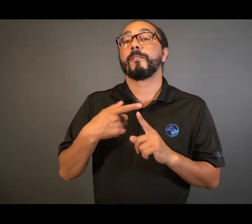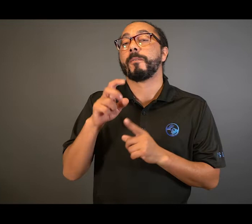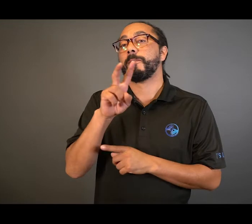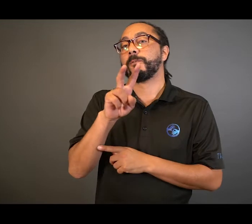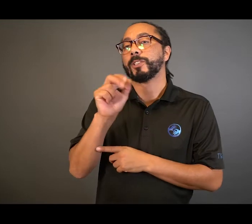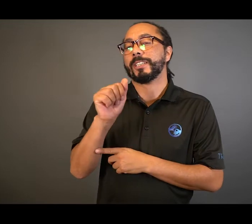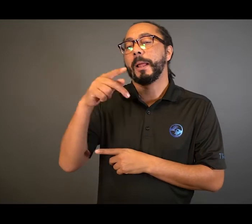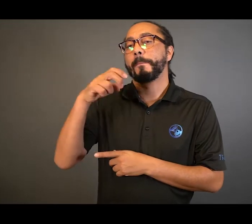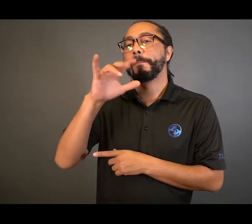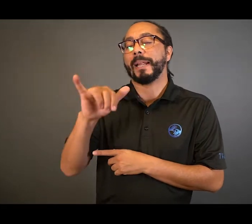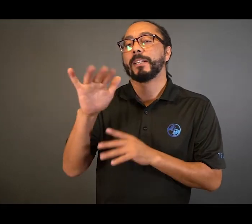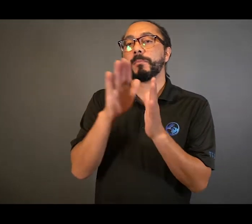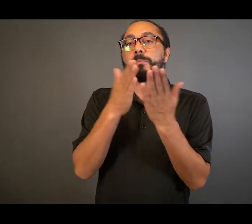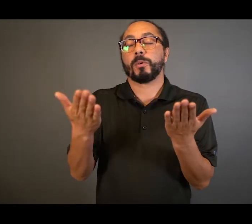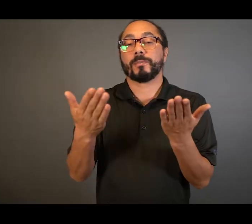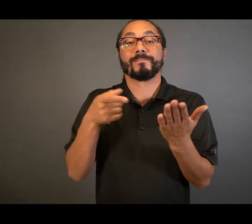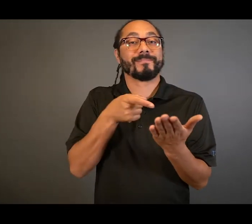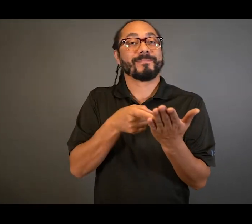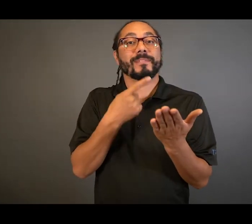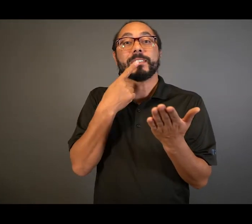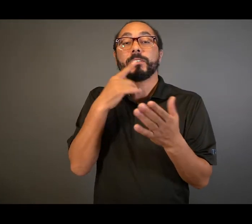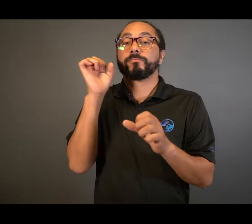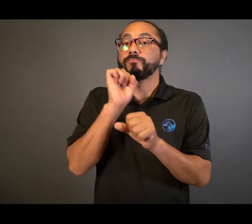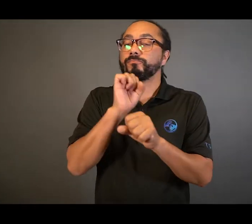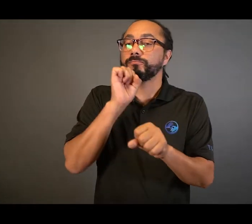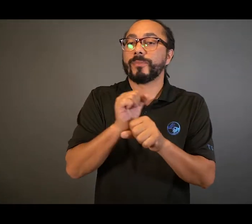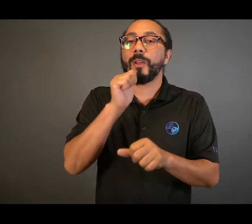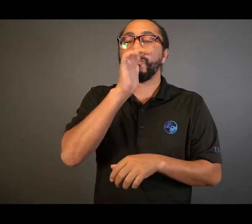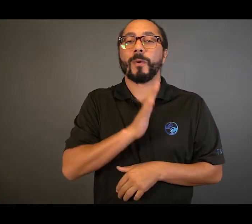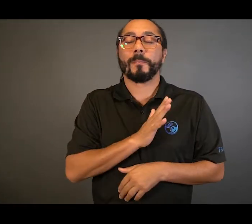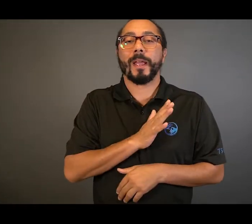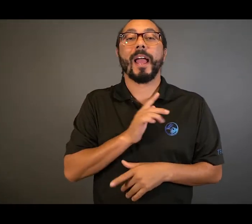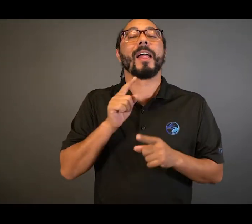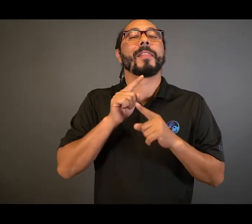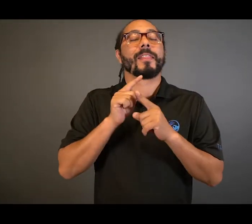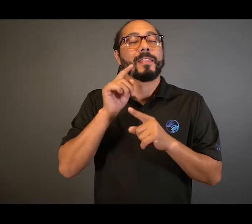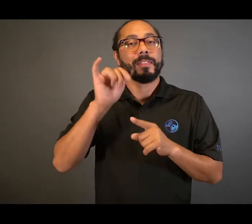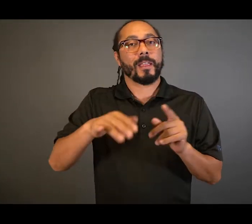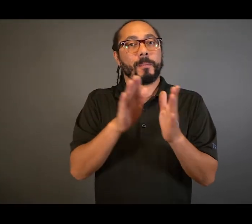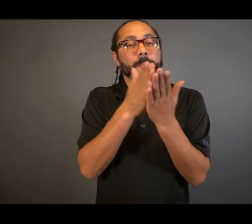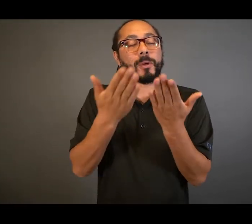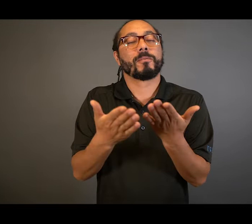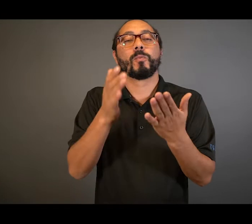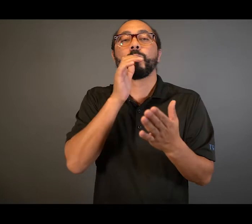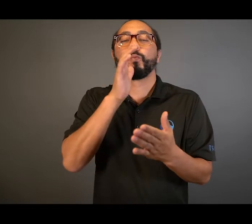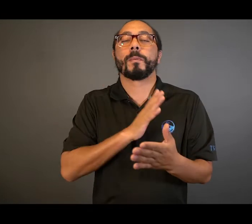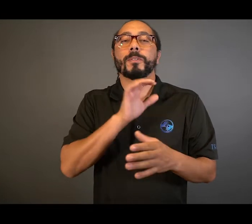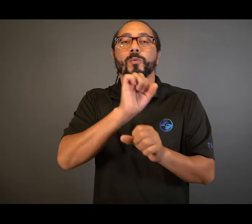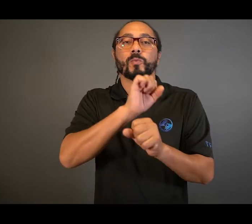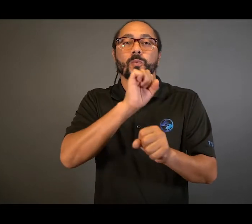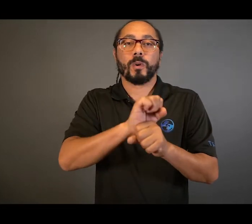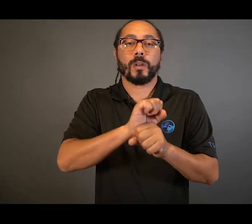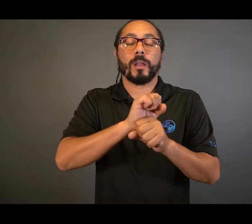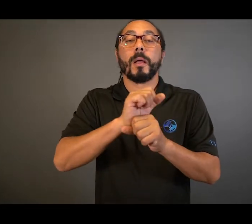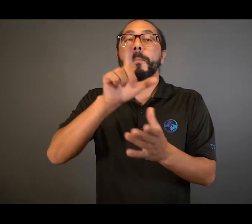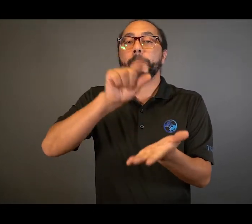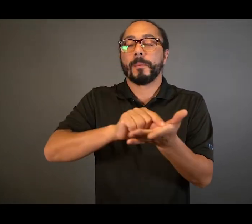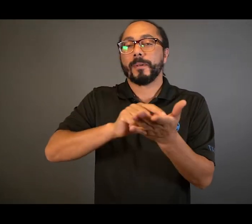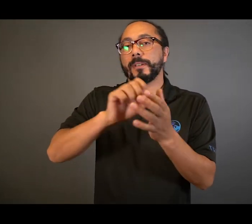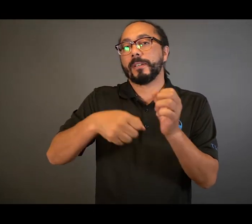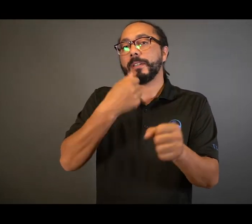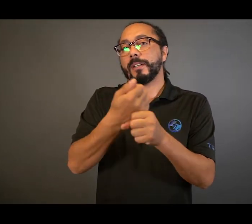From Virginia Penny's book, The Employments of Women, a Cyclopedia of Women's Work, published